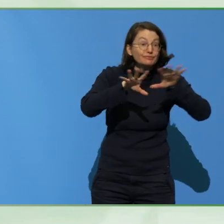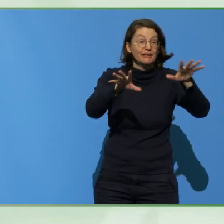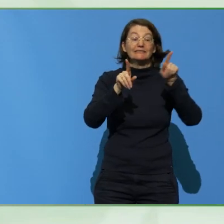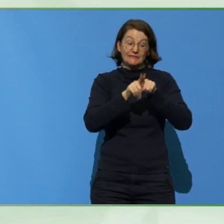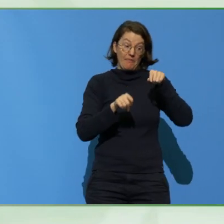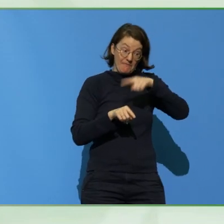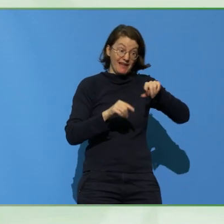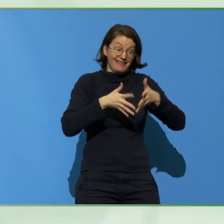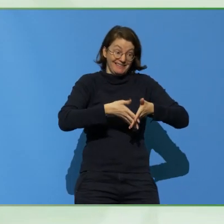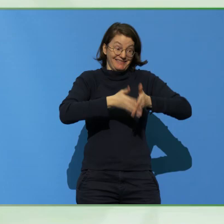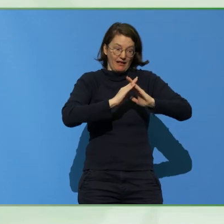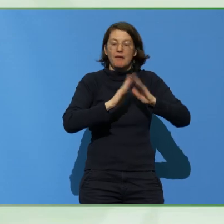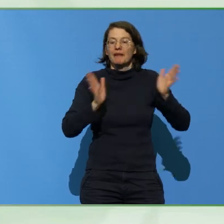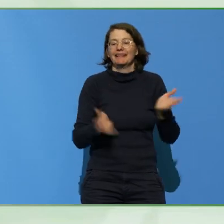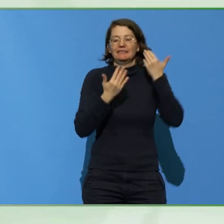today.